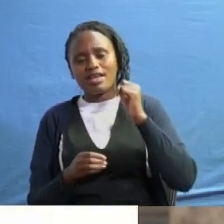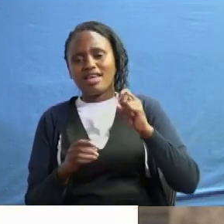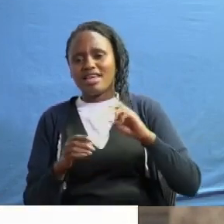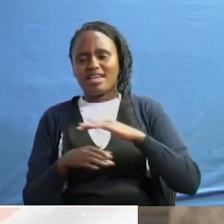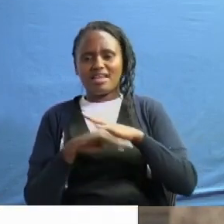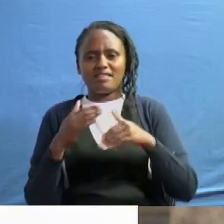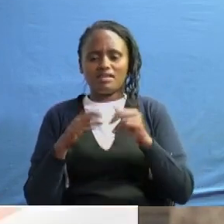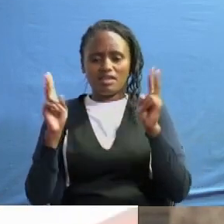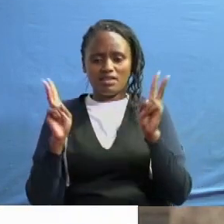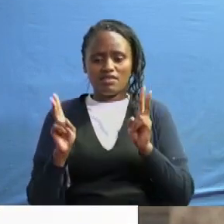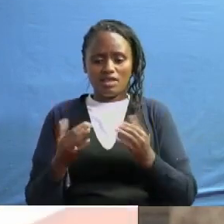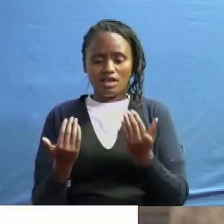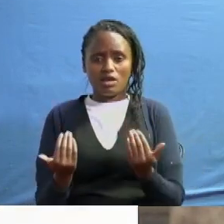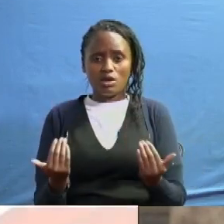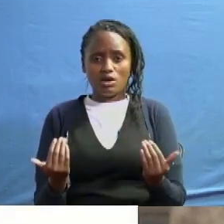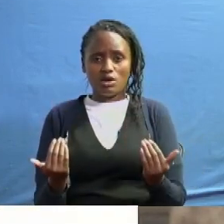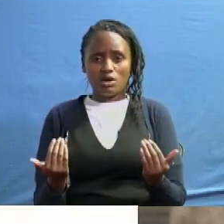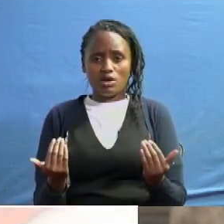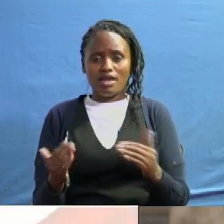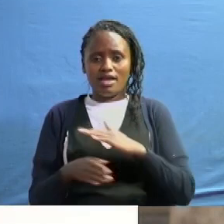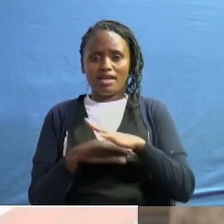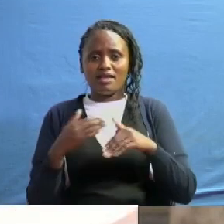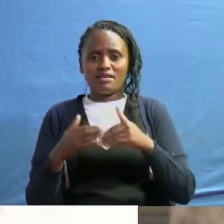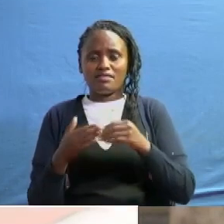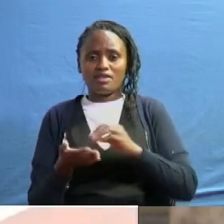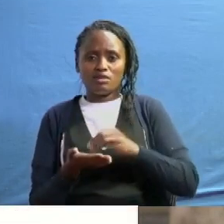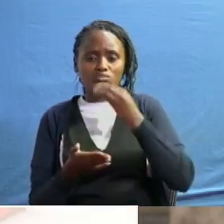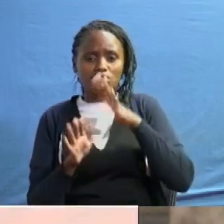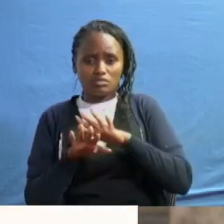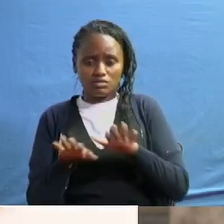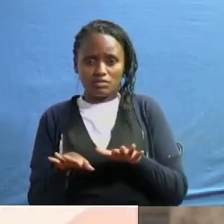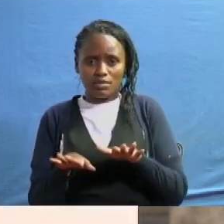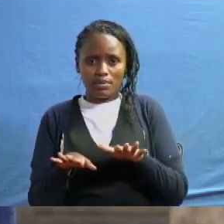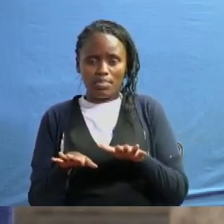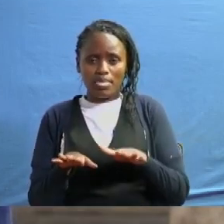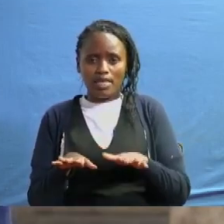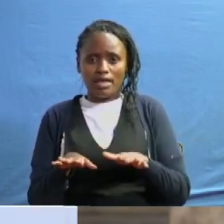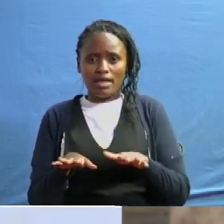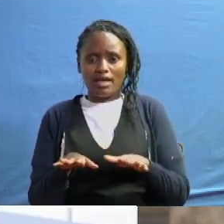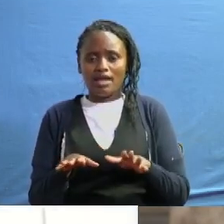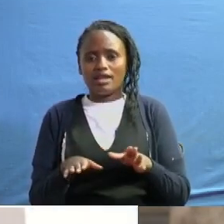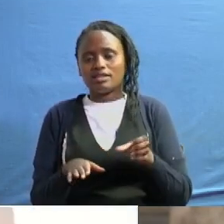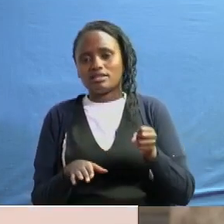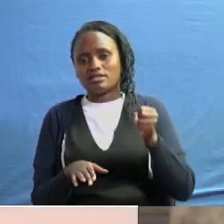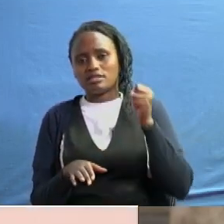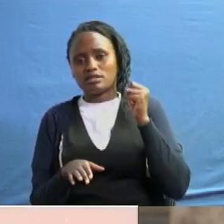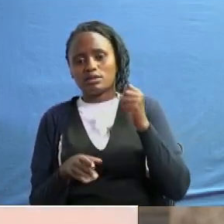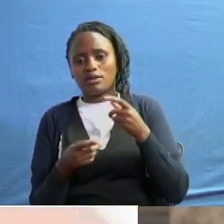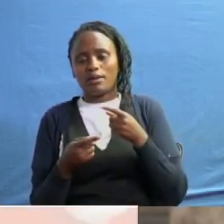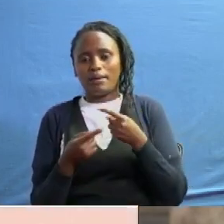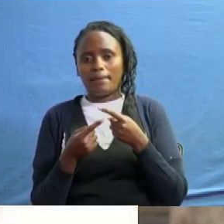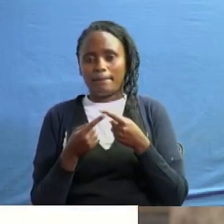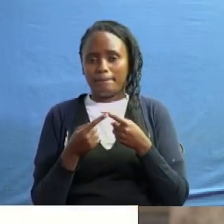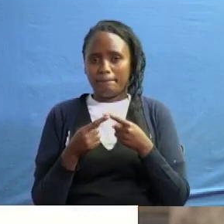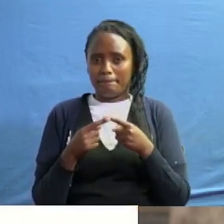that the children are staying in is manned. Every hotel that our teachers are staying in are secured by the